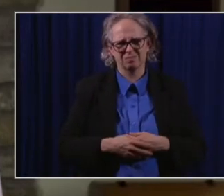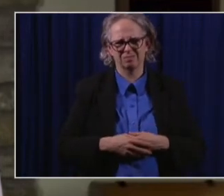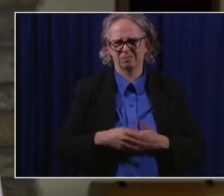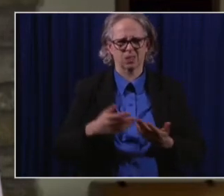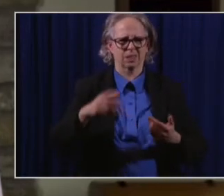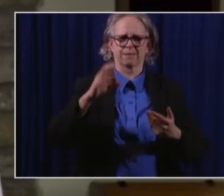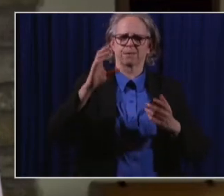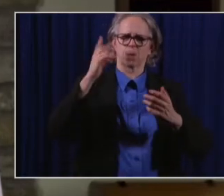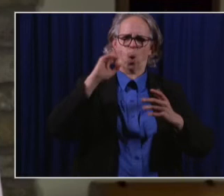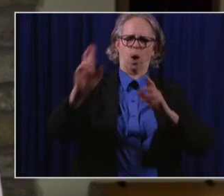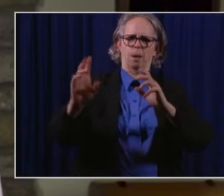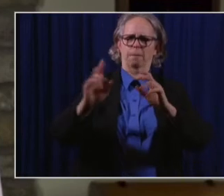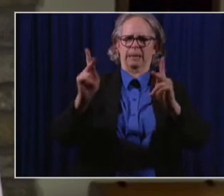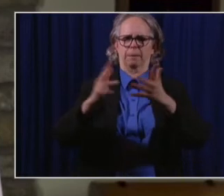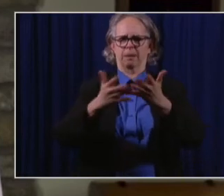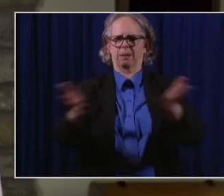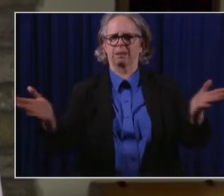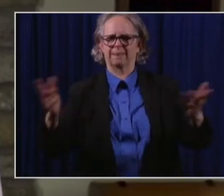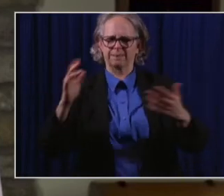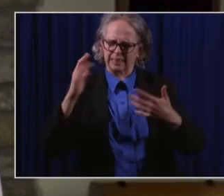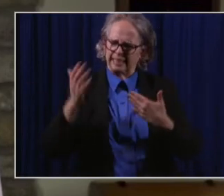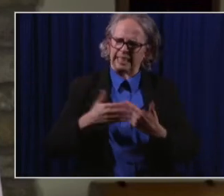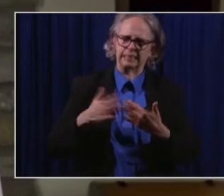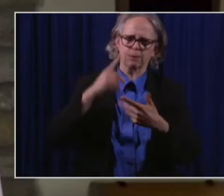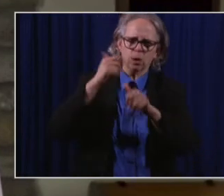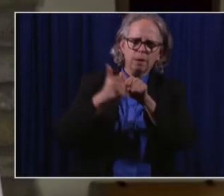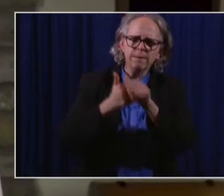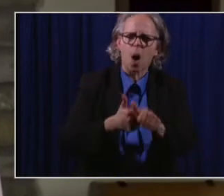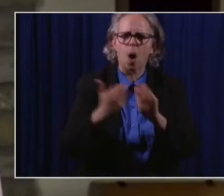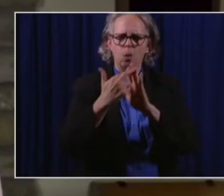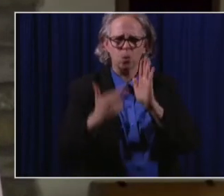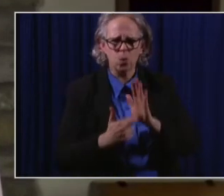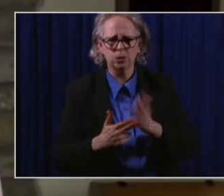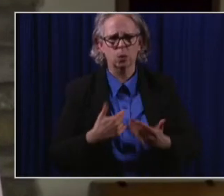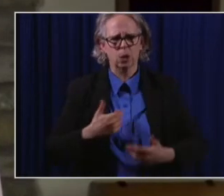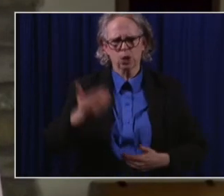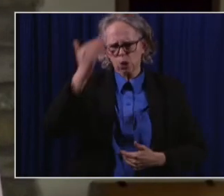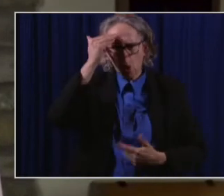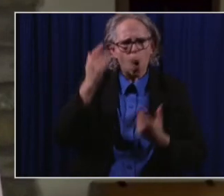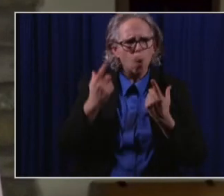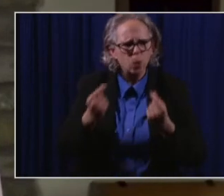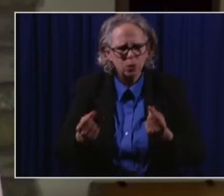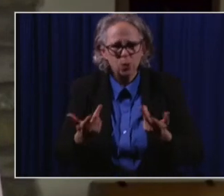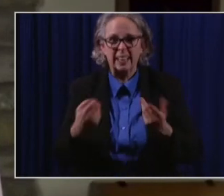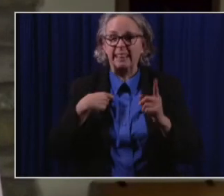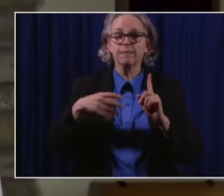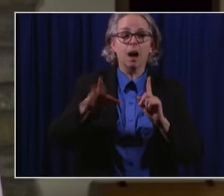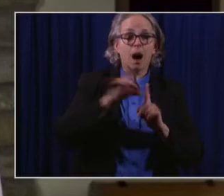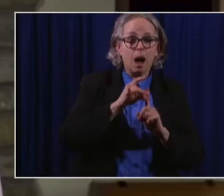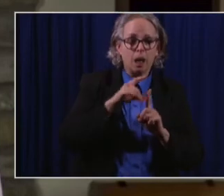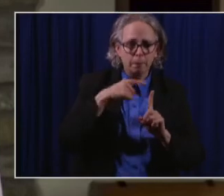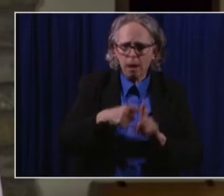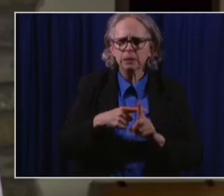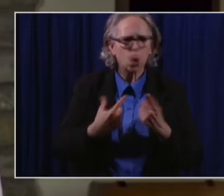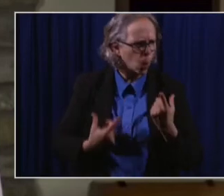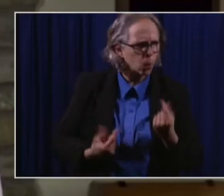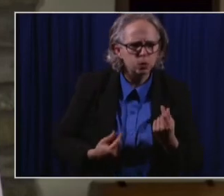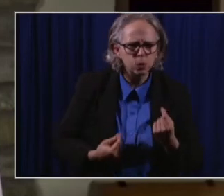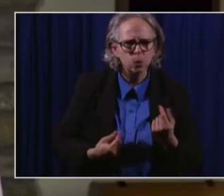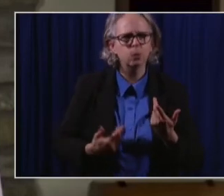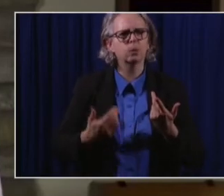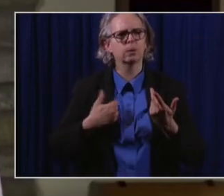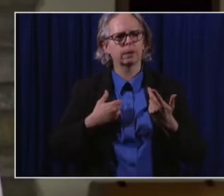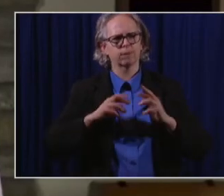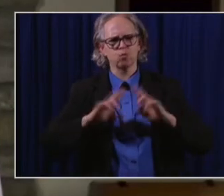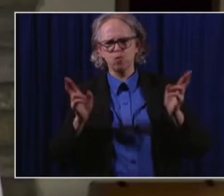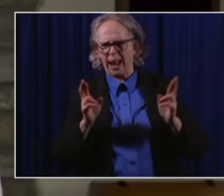guidelines are from the federal government is if you get a case, what you have to do. And the federal government provides for very intensive testing after that